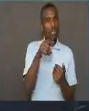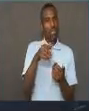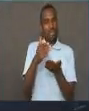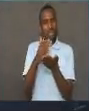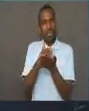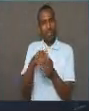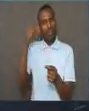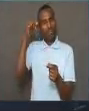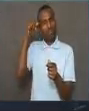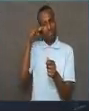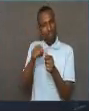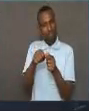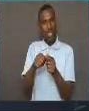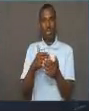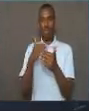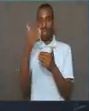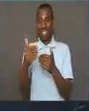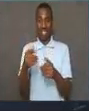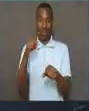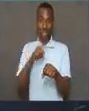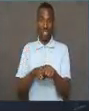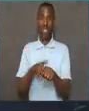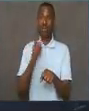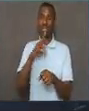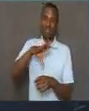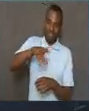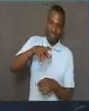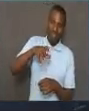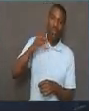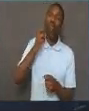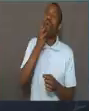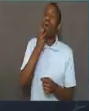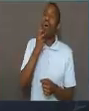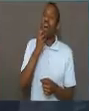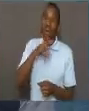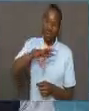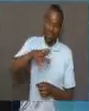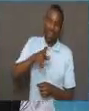Remember this lesson the next time you turn on the water.